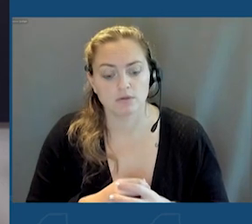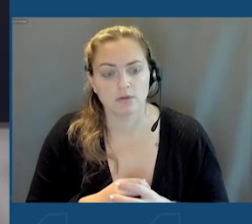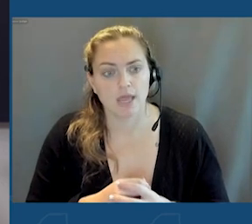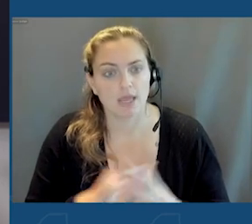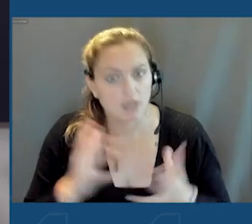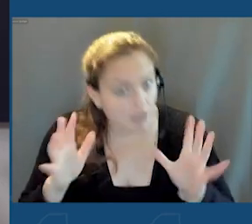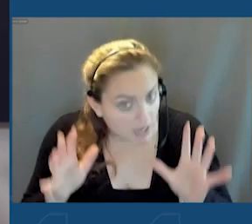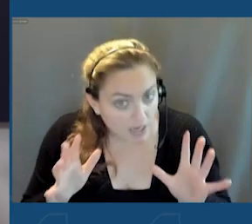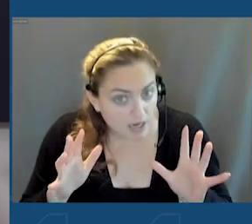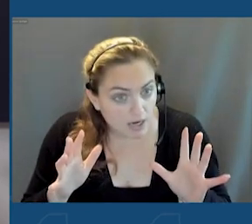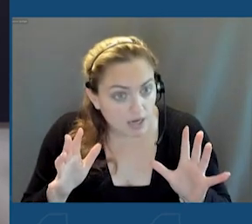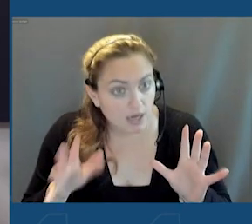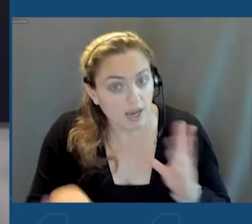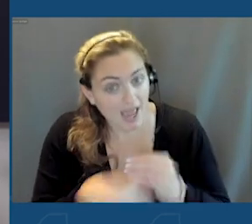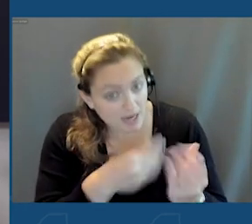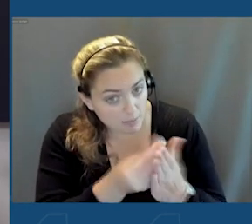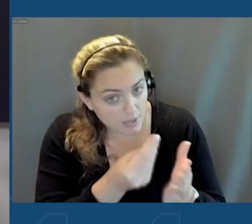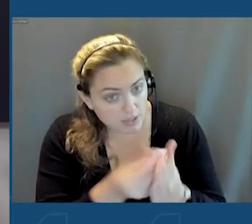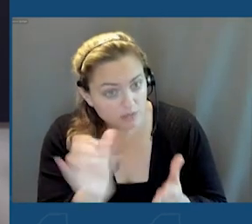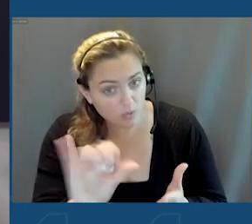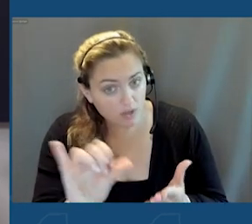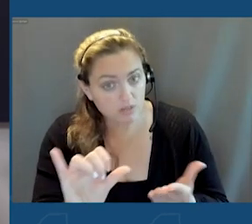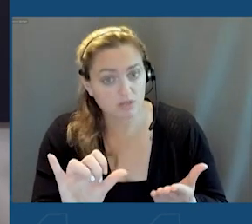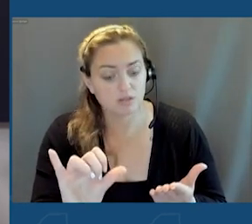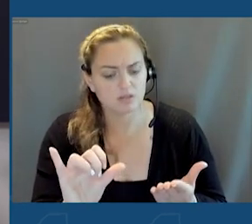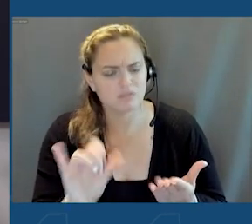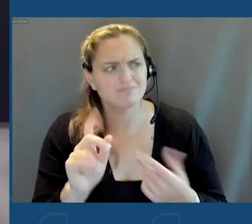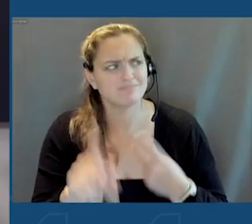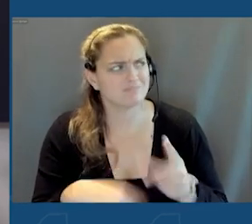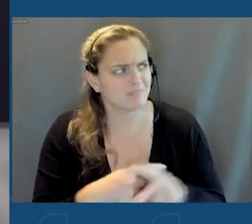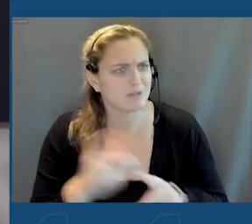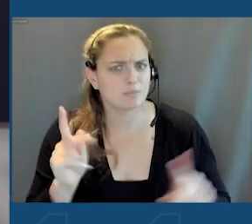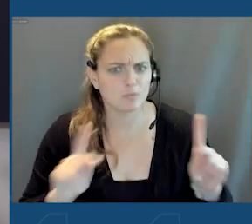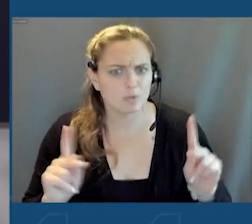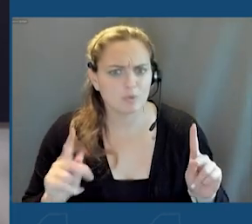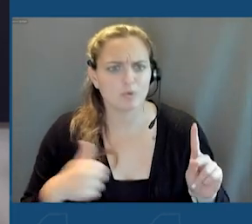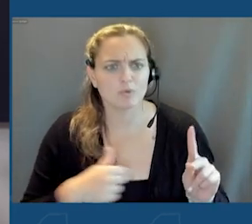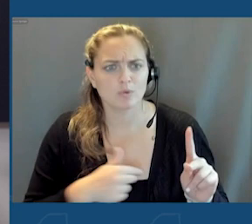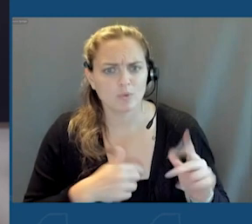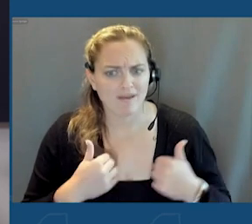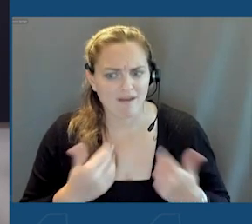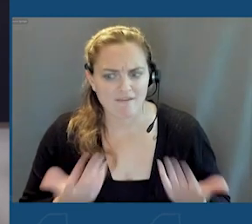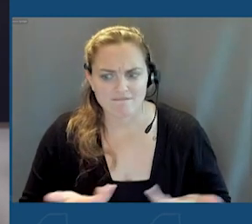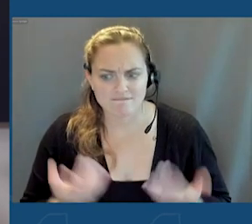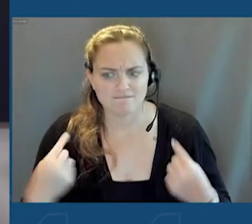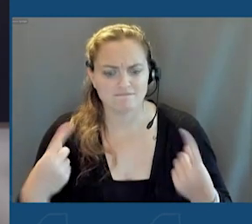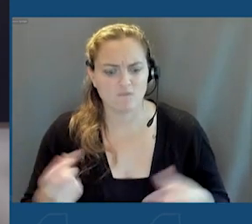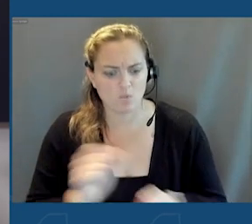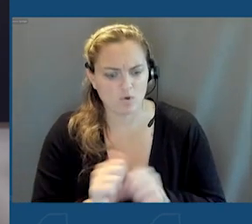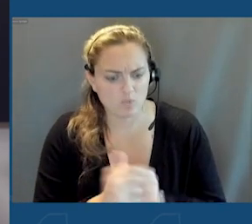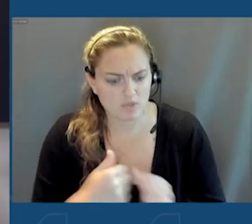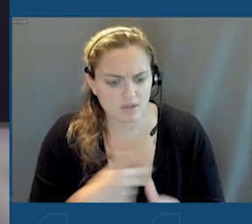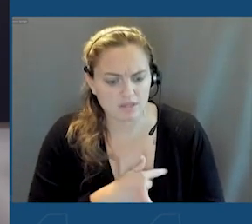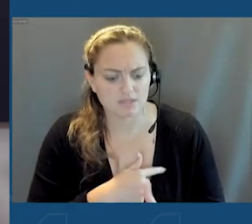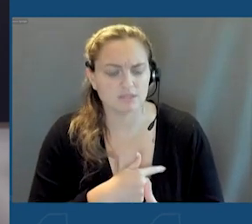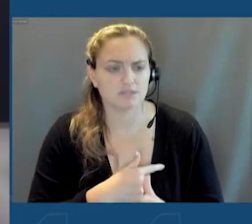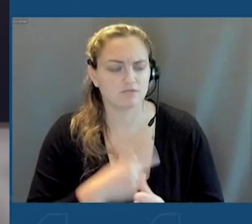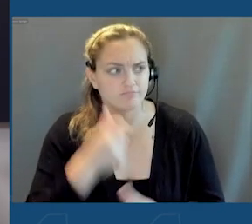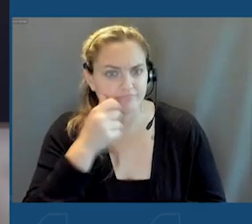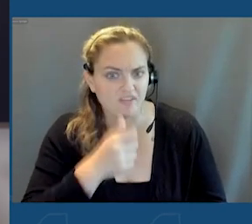he threw in dollars as well. I mean, these are the types of people that we have that work with us from a